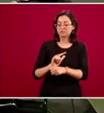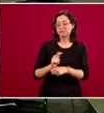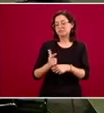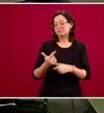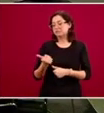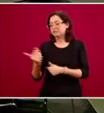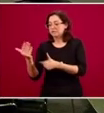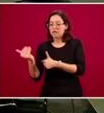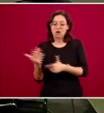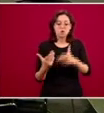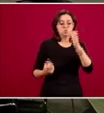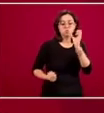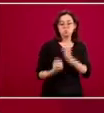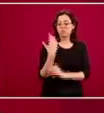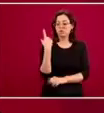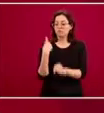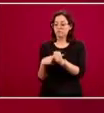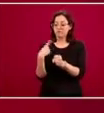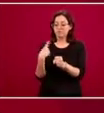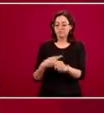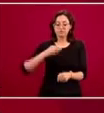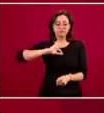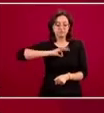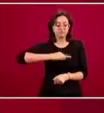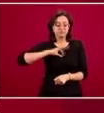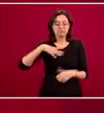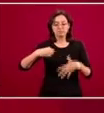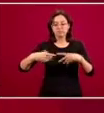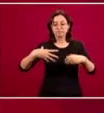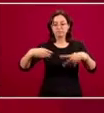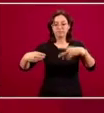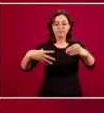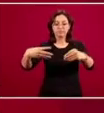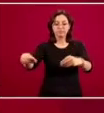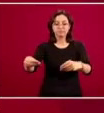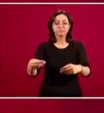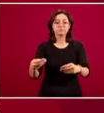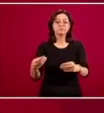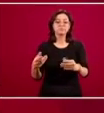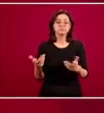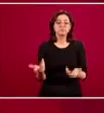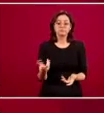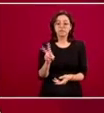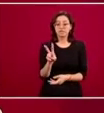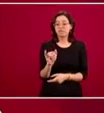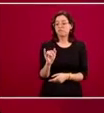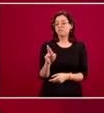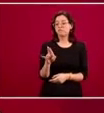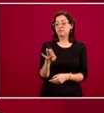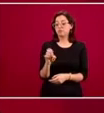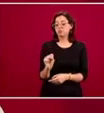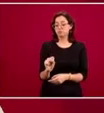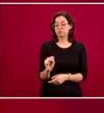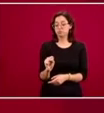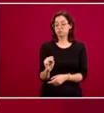And talking about the protected species, if indeed the